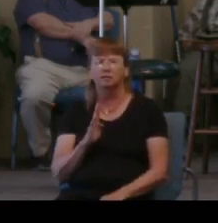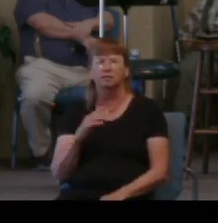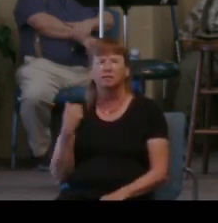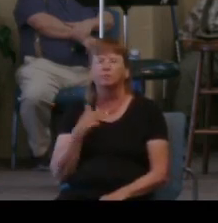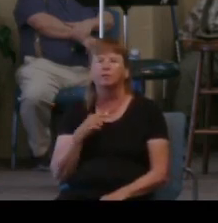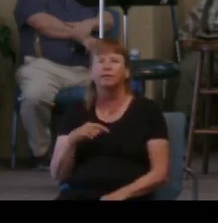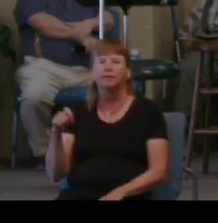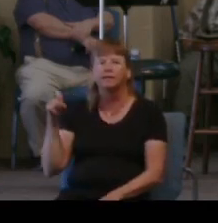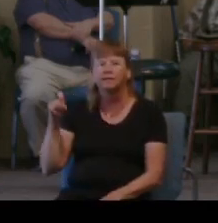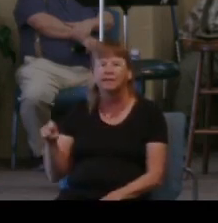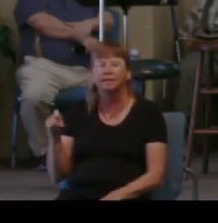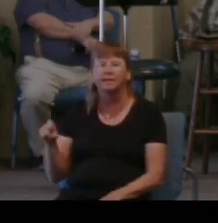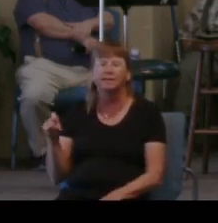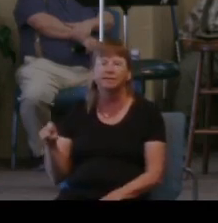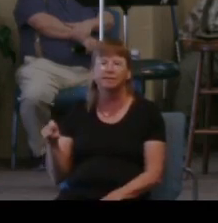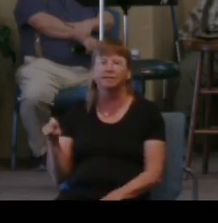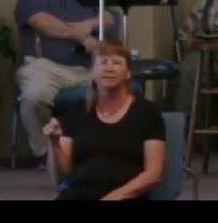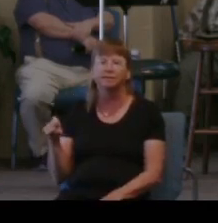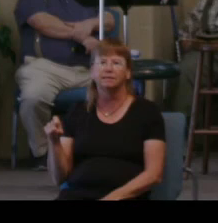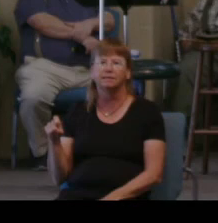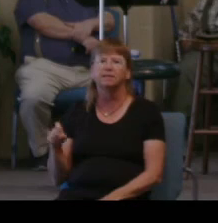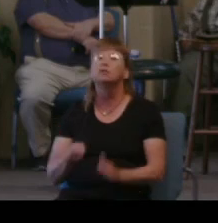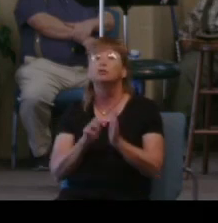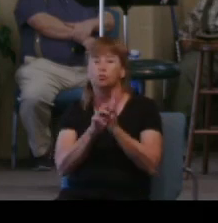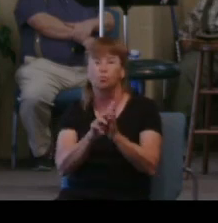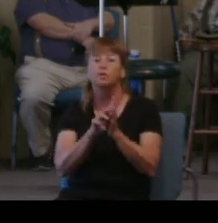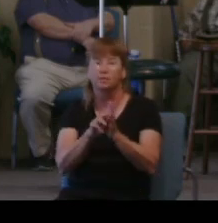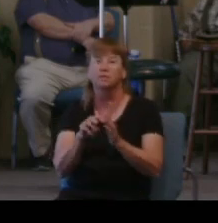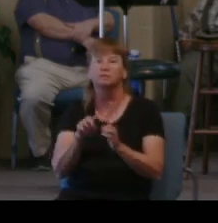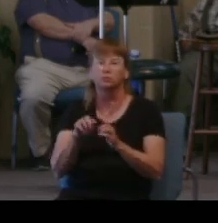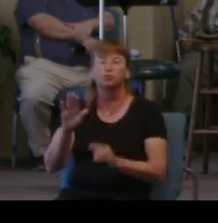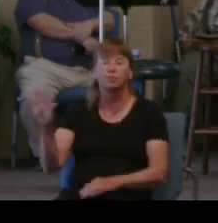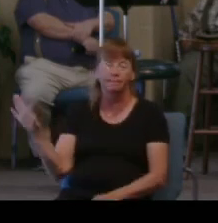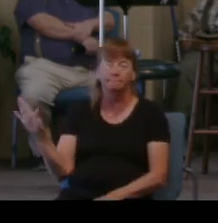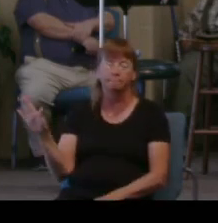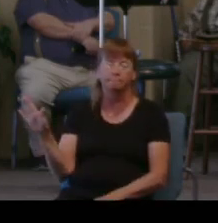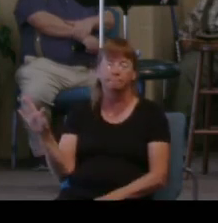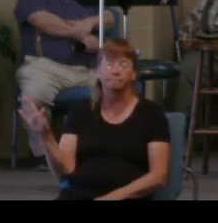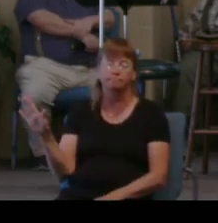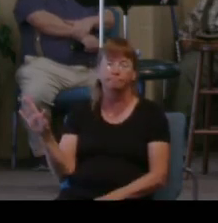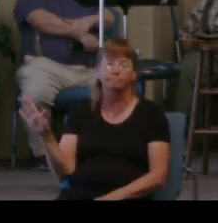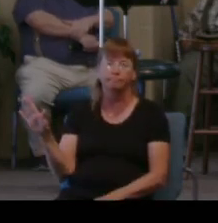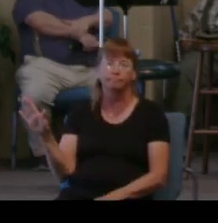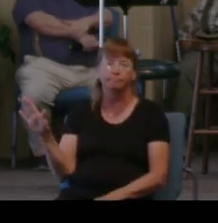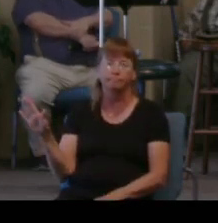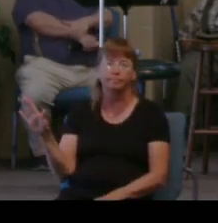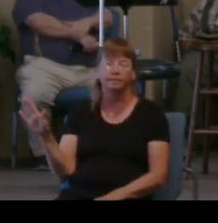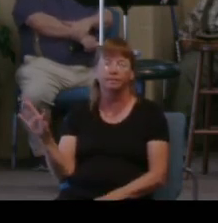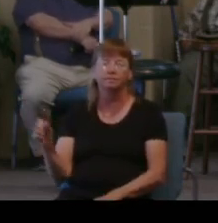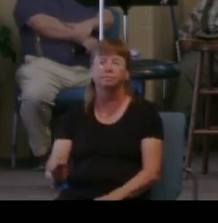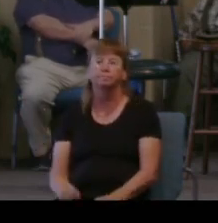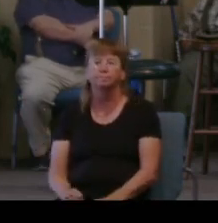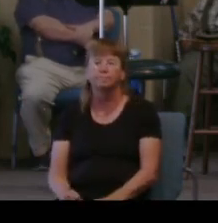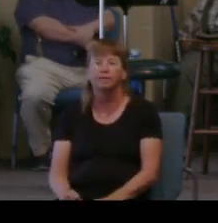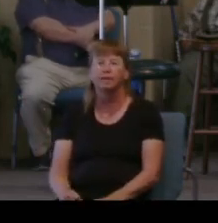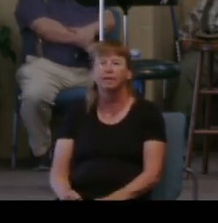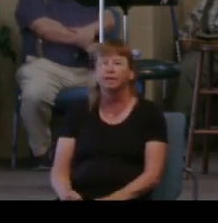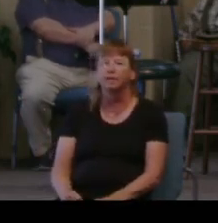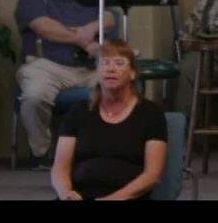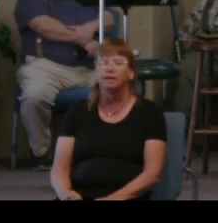It's honestly, the picture in my mind is always that of the Grinch. If you've seen that movie, at the end of the movie, his heart grows like a few sizes